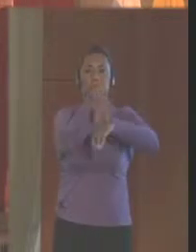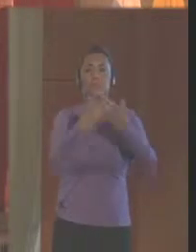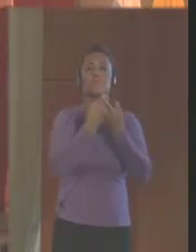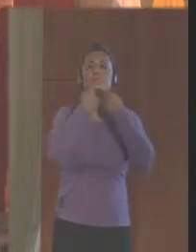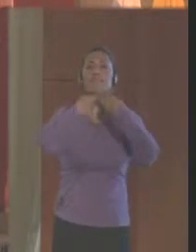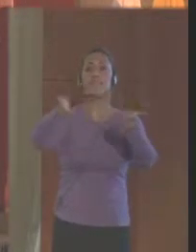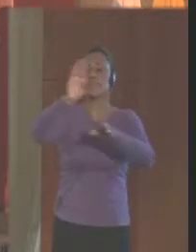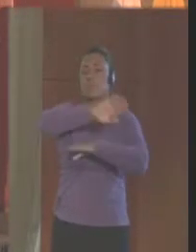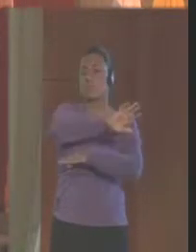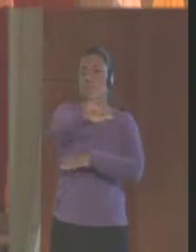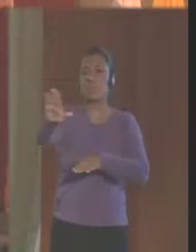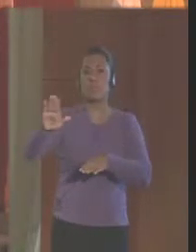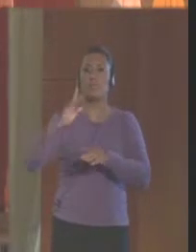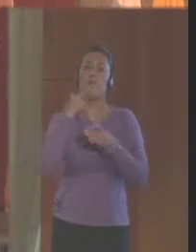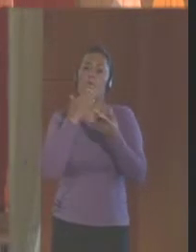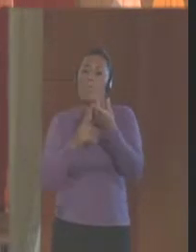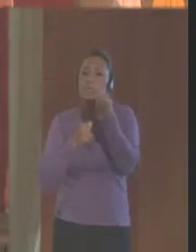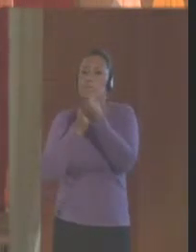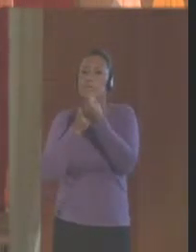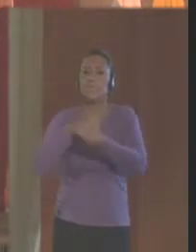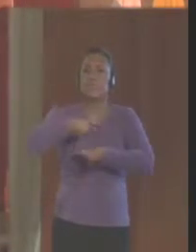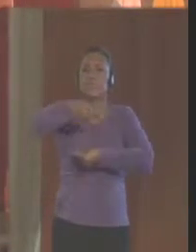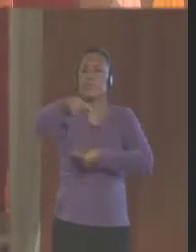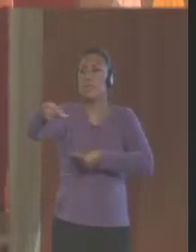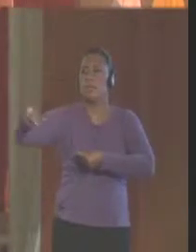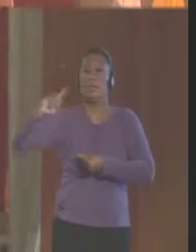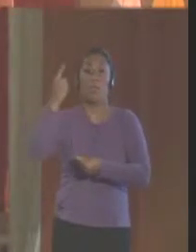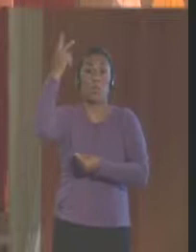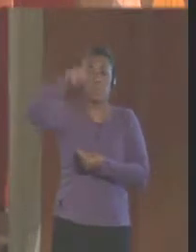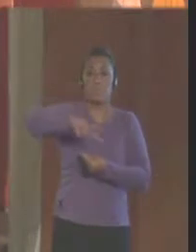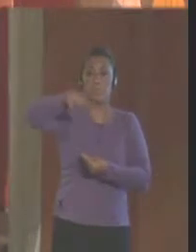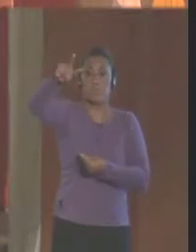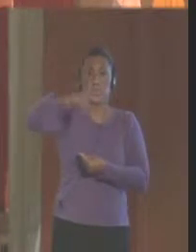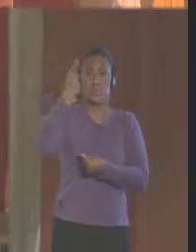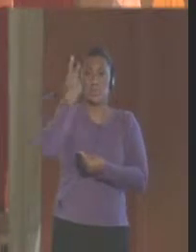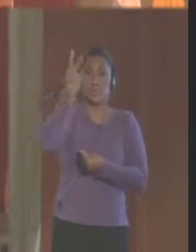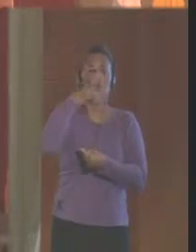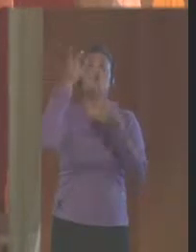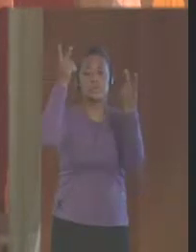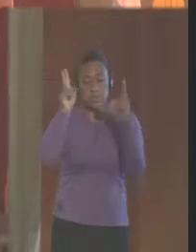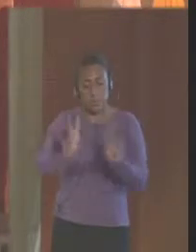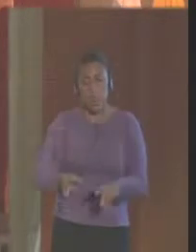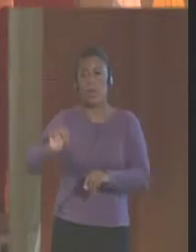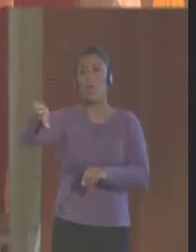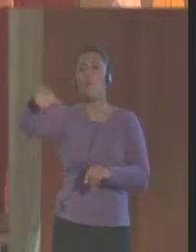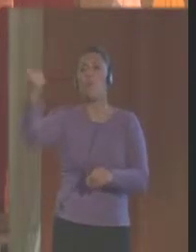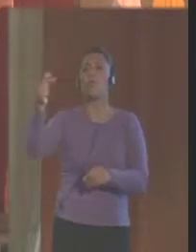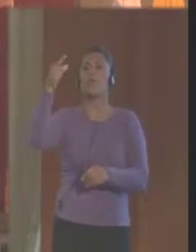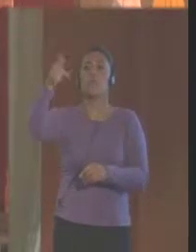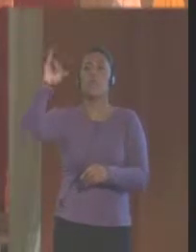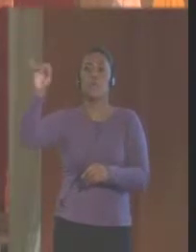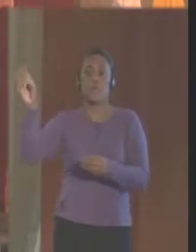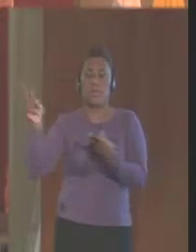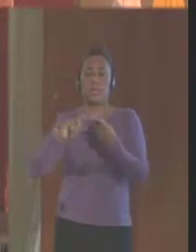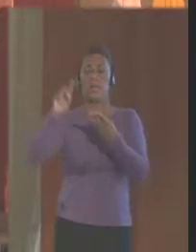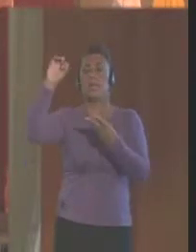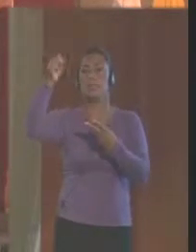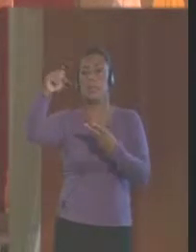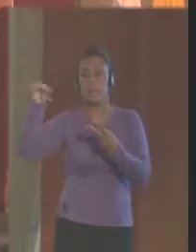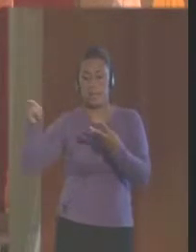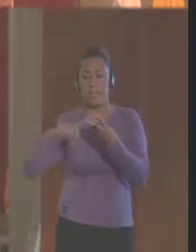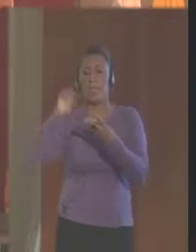into consideration Guyana, Suriname, and Grenada, where Trinidad and Tobago will act as